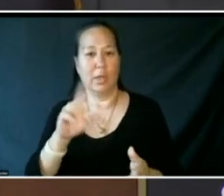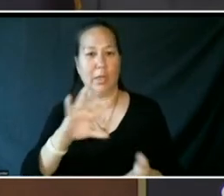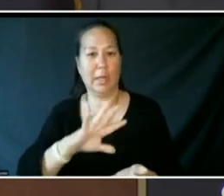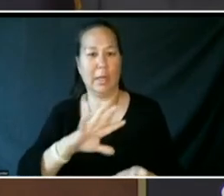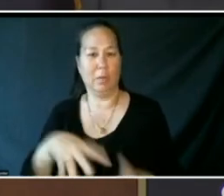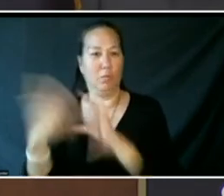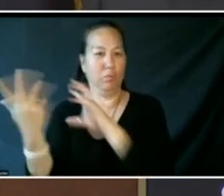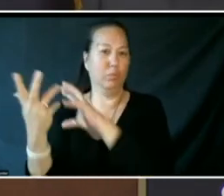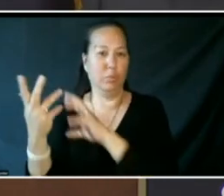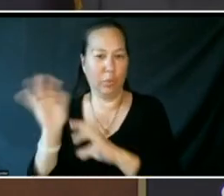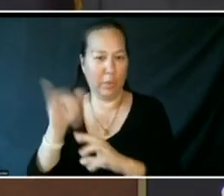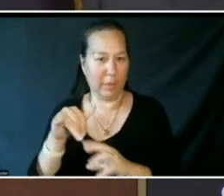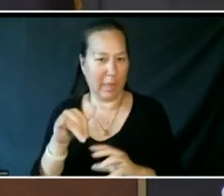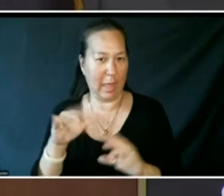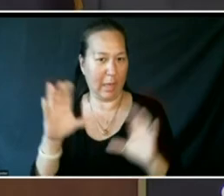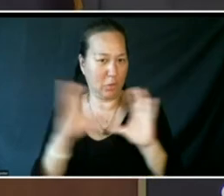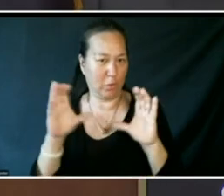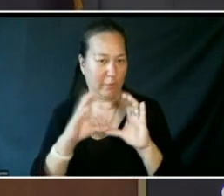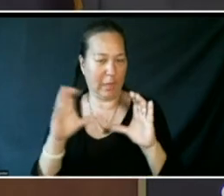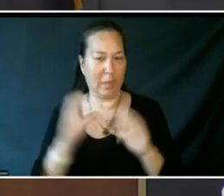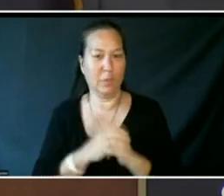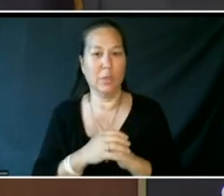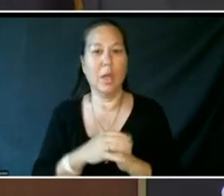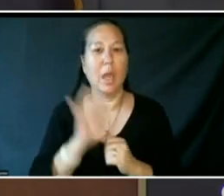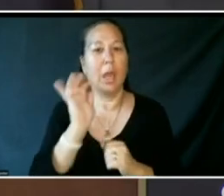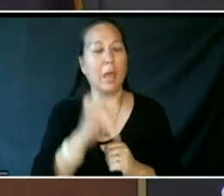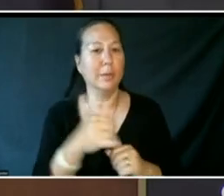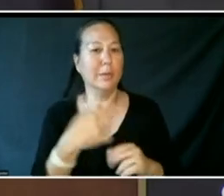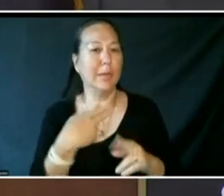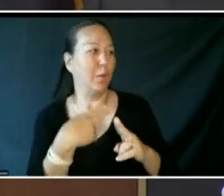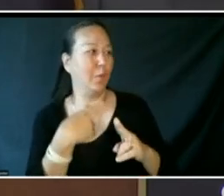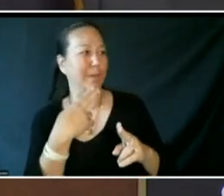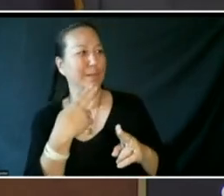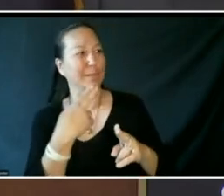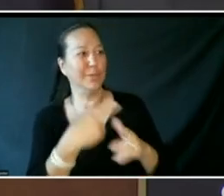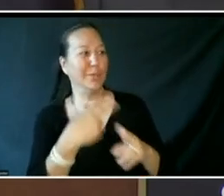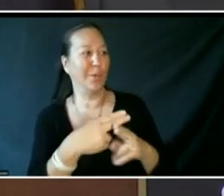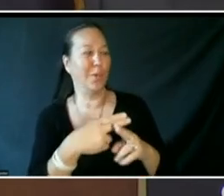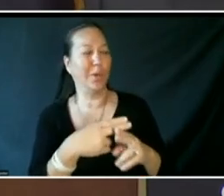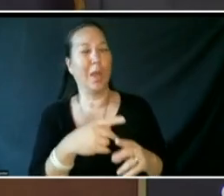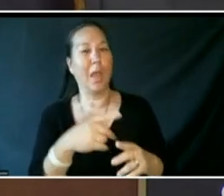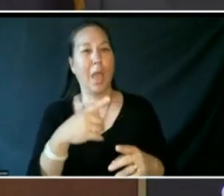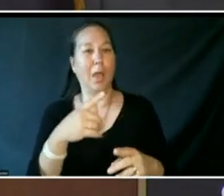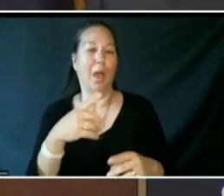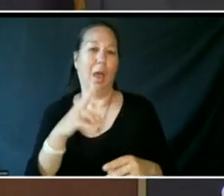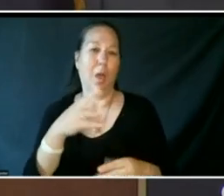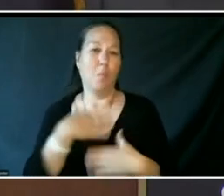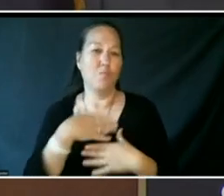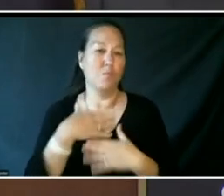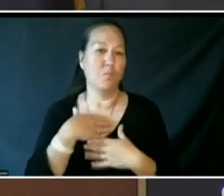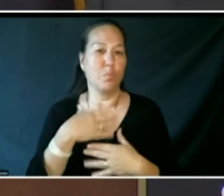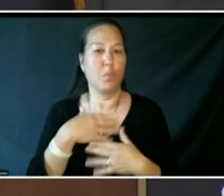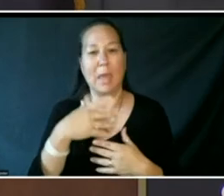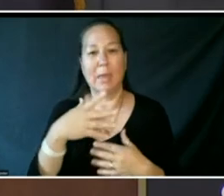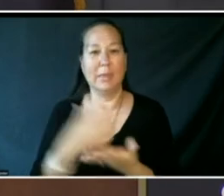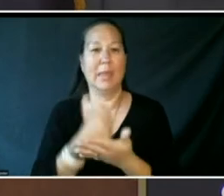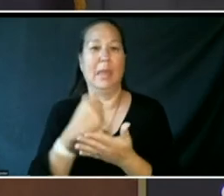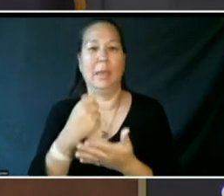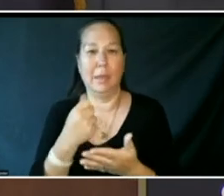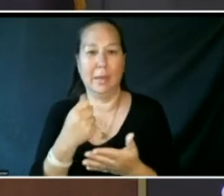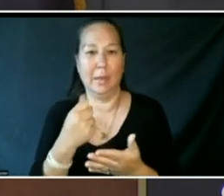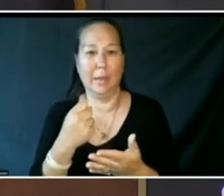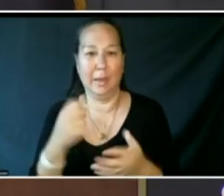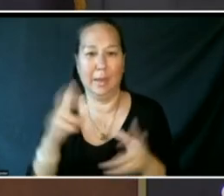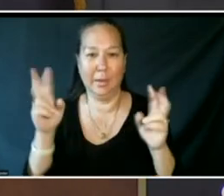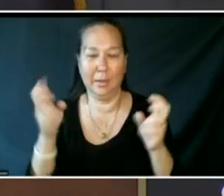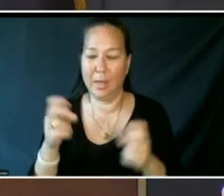is very straightforward in explaining the, quote, breathtaking request, unquote, made by representatives of President Trump, quote, that the